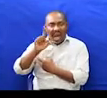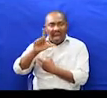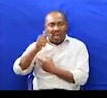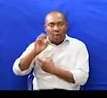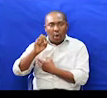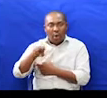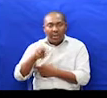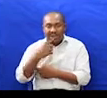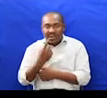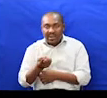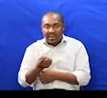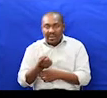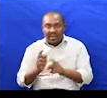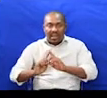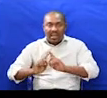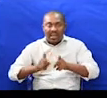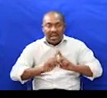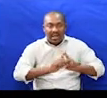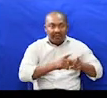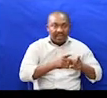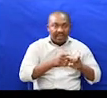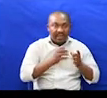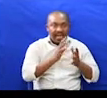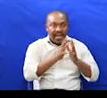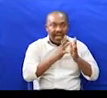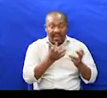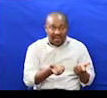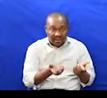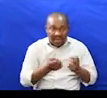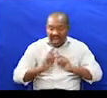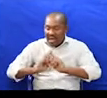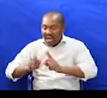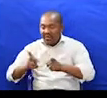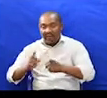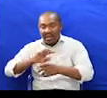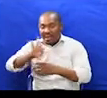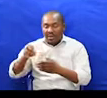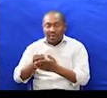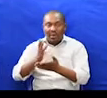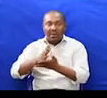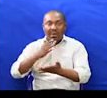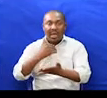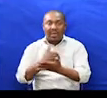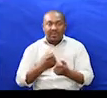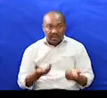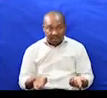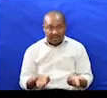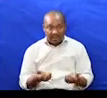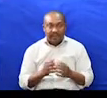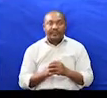Atoms of different elements differ in all aspects. Atoms of different